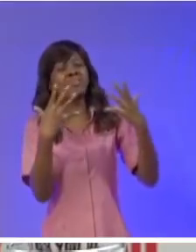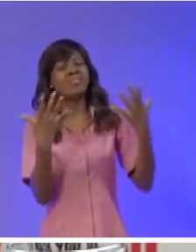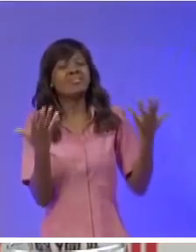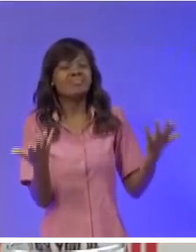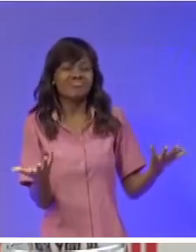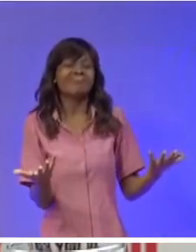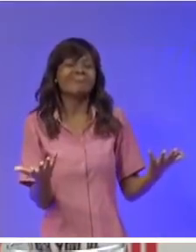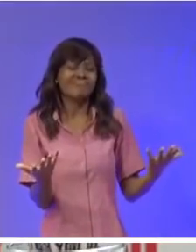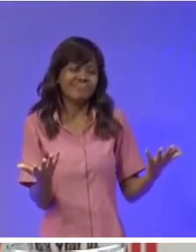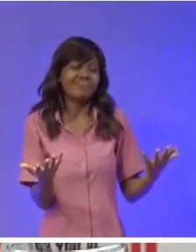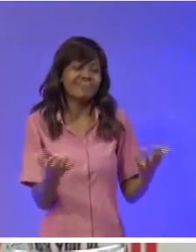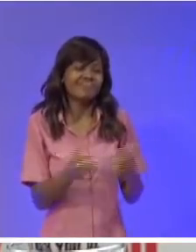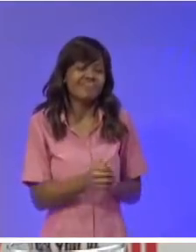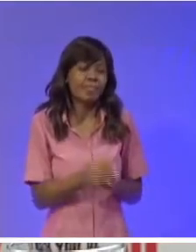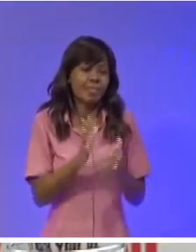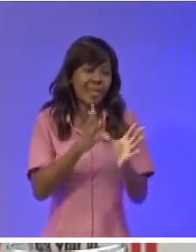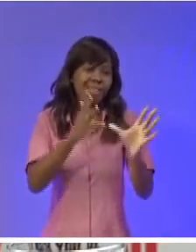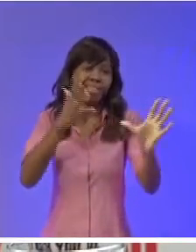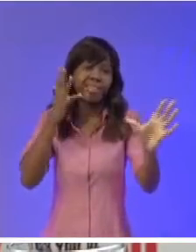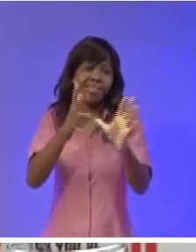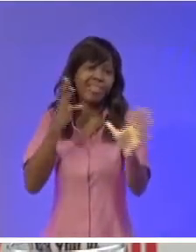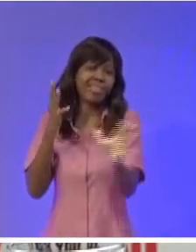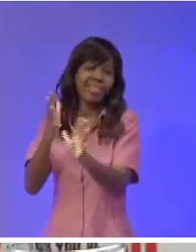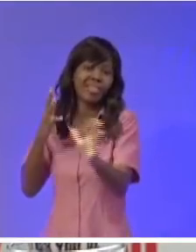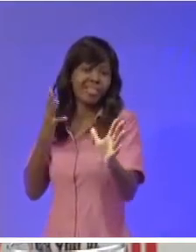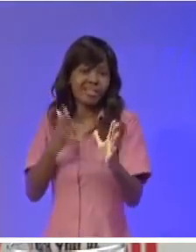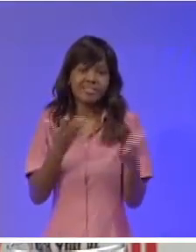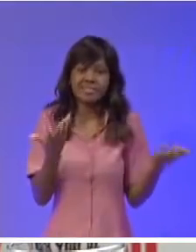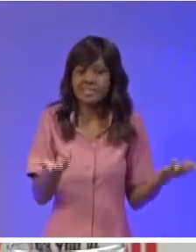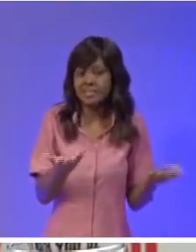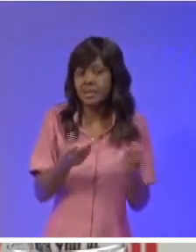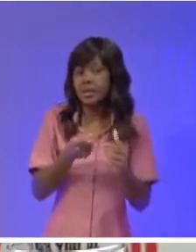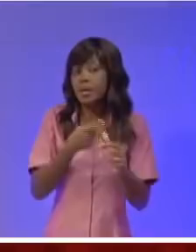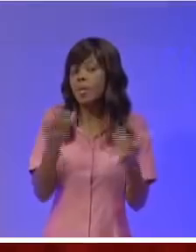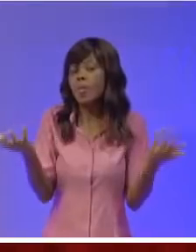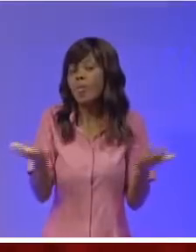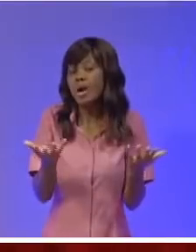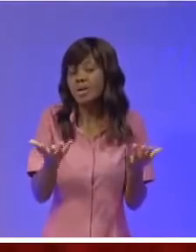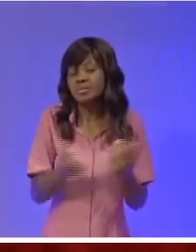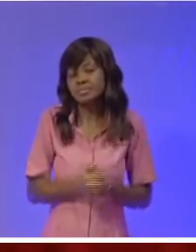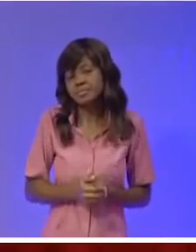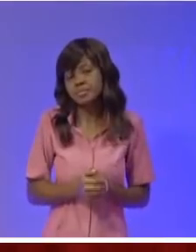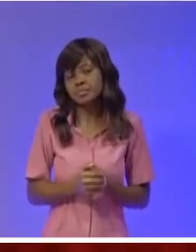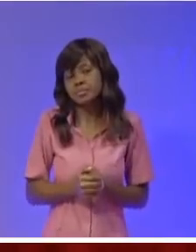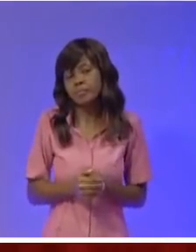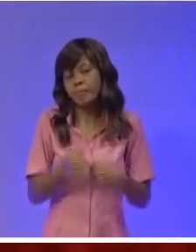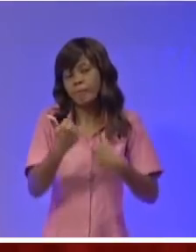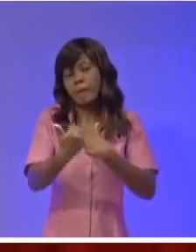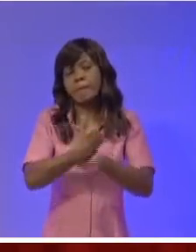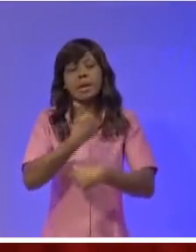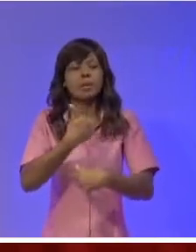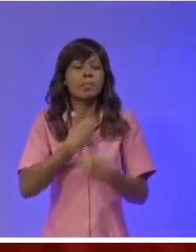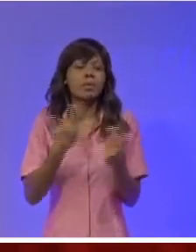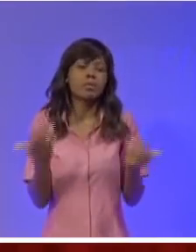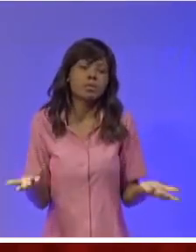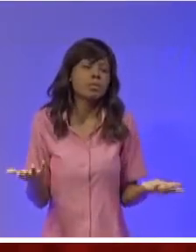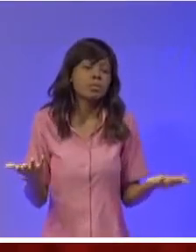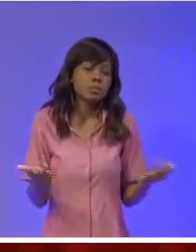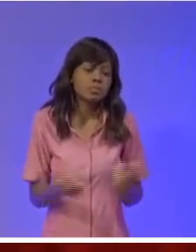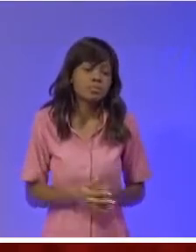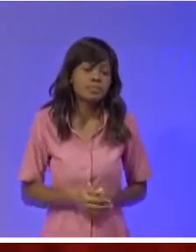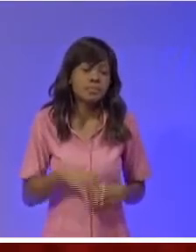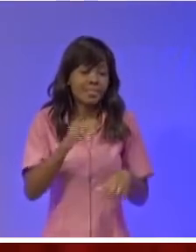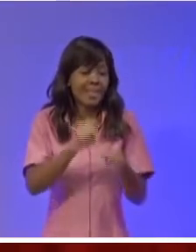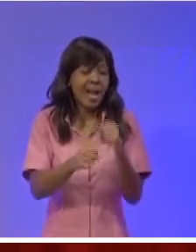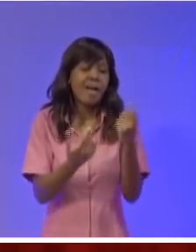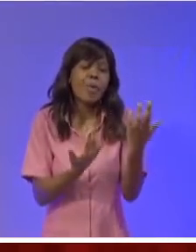then everybody will call for my neck. Okay, thank you very much. Okay, our final question goes